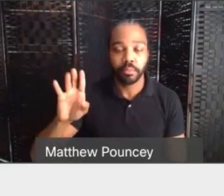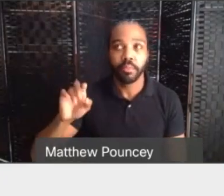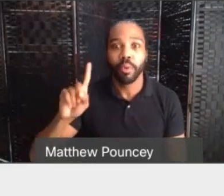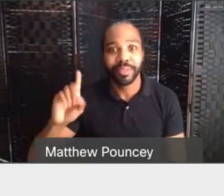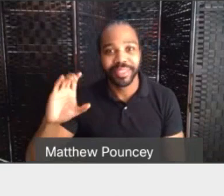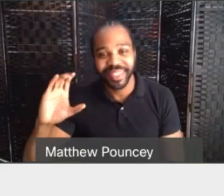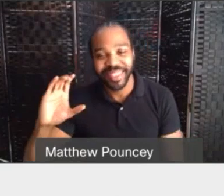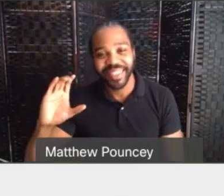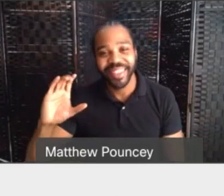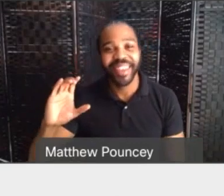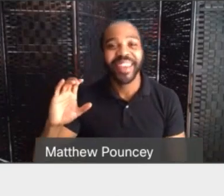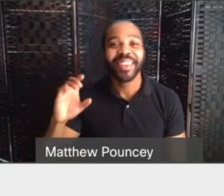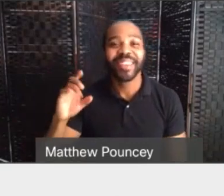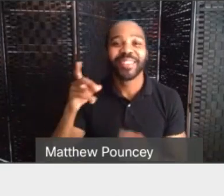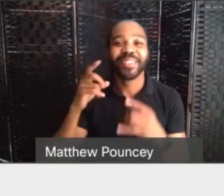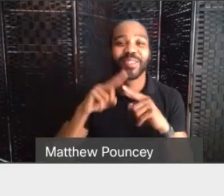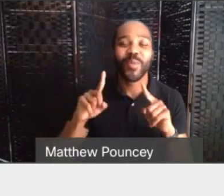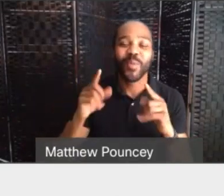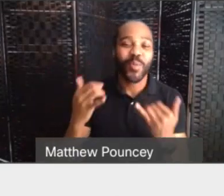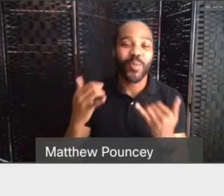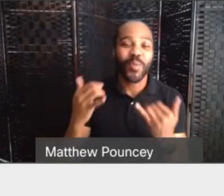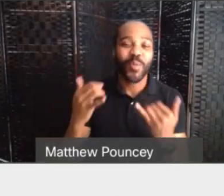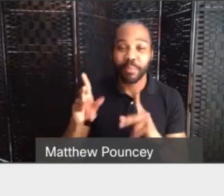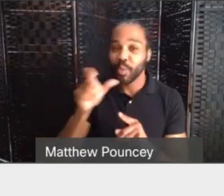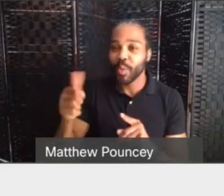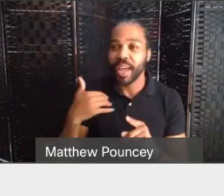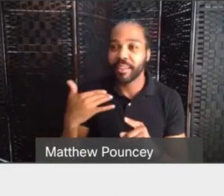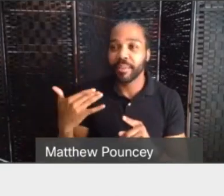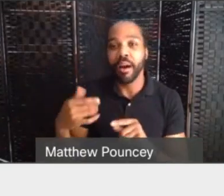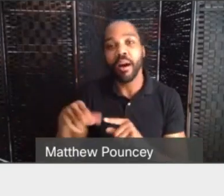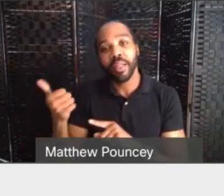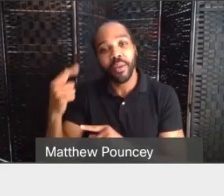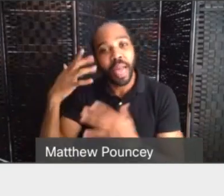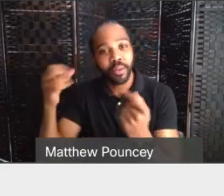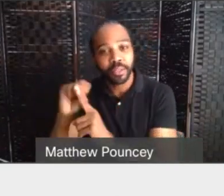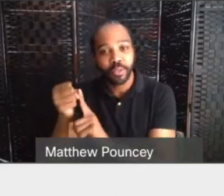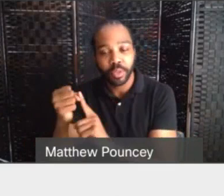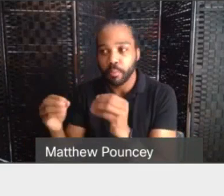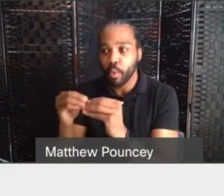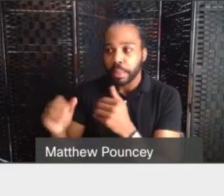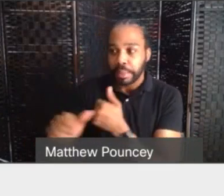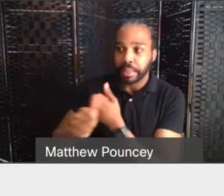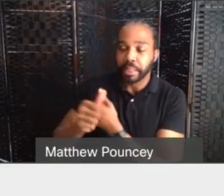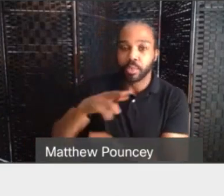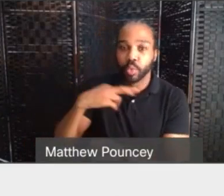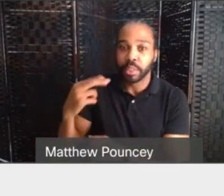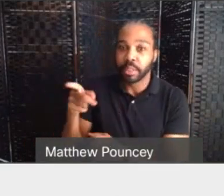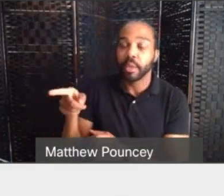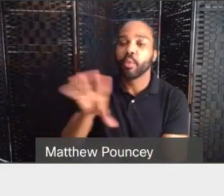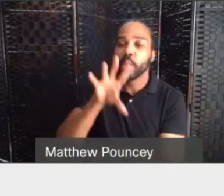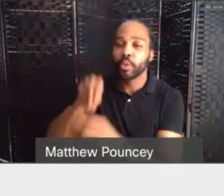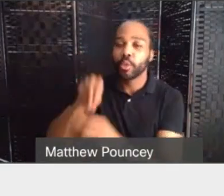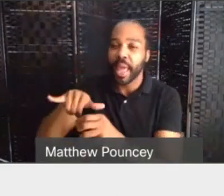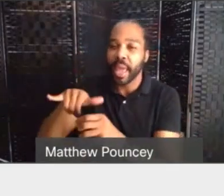that's where people with underlying health conditions placing them at higher risk are included. There's